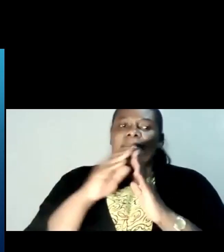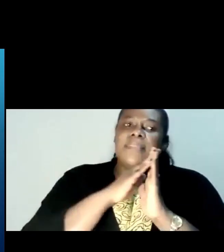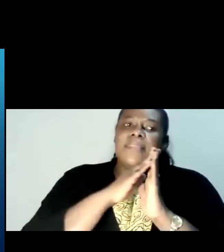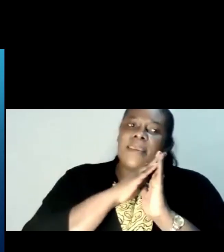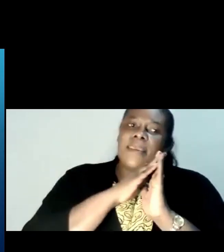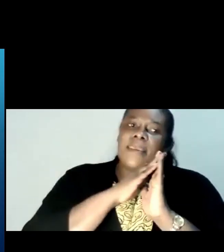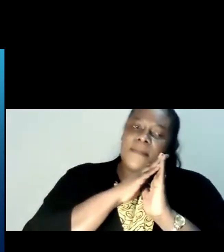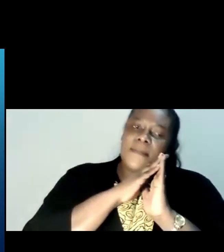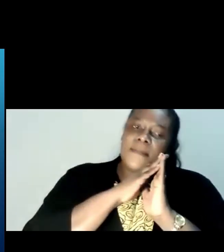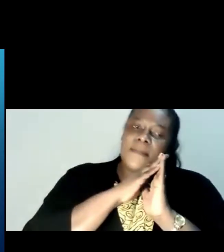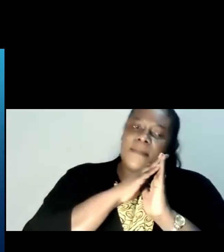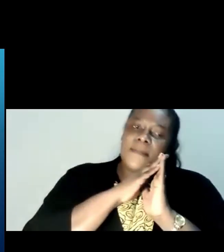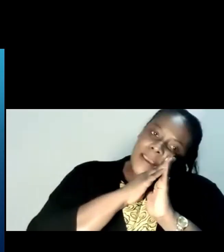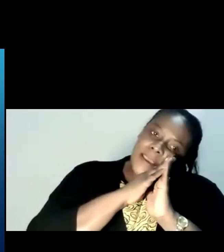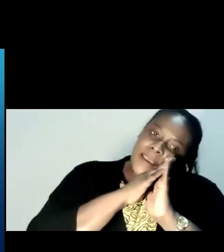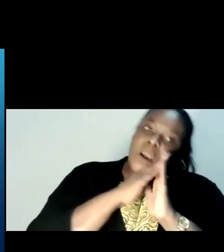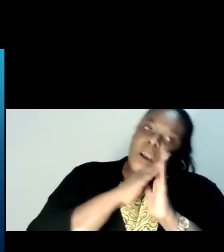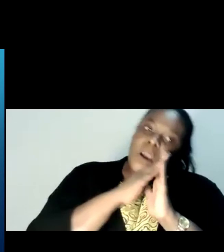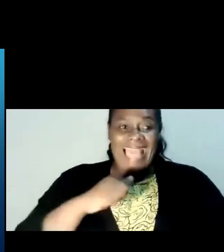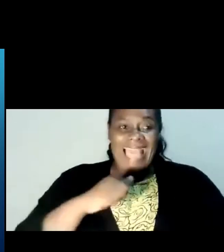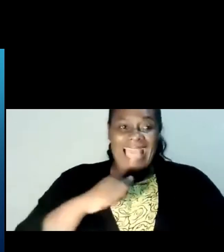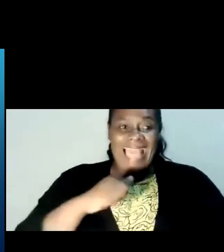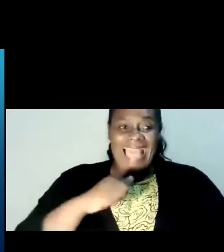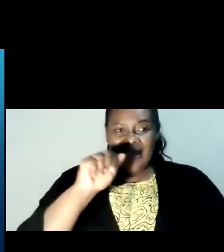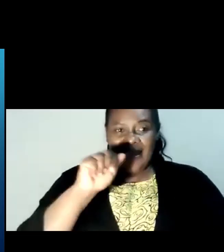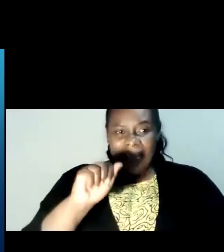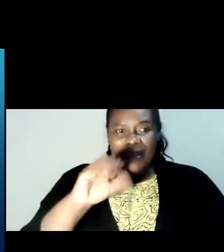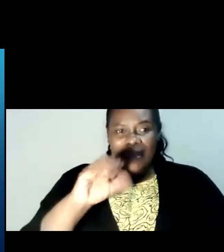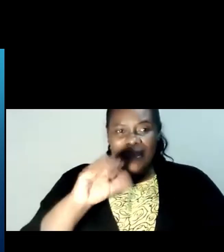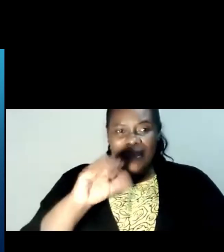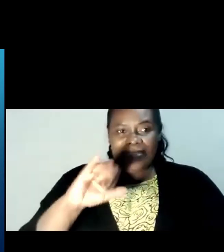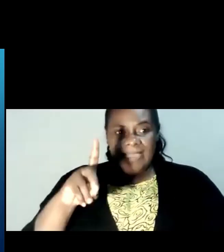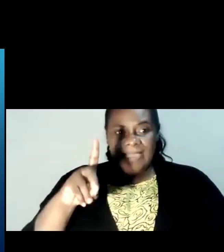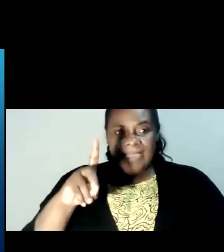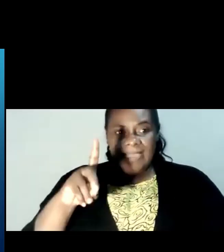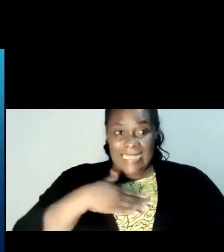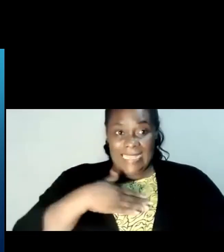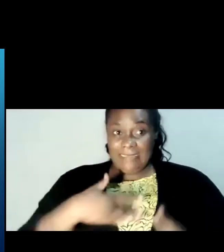about an hour or two before bed.